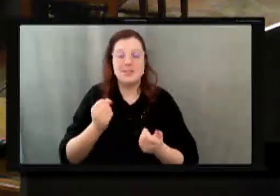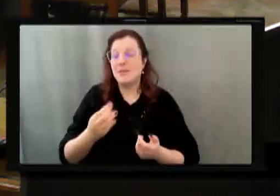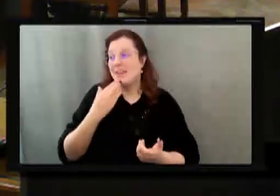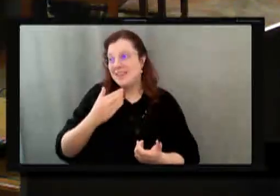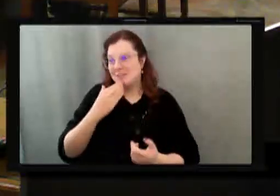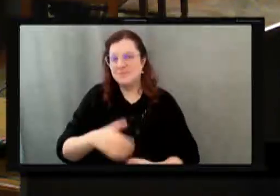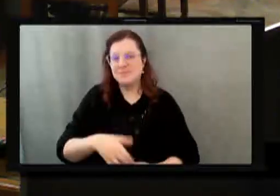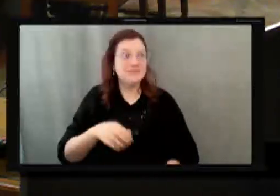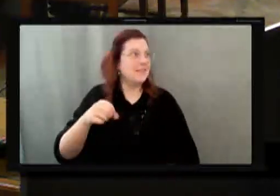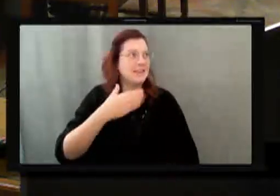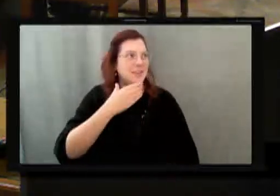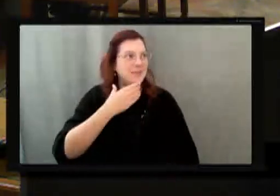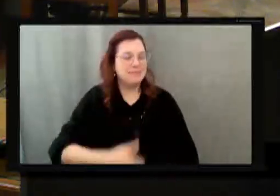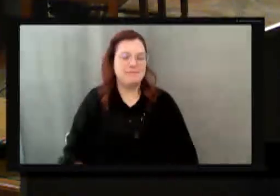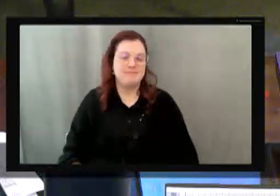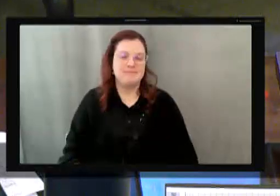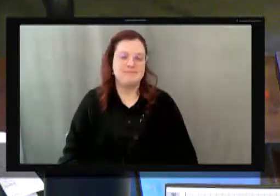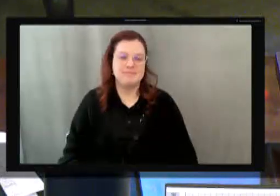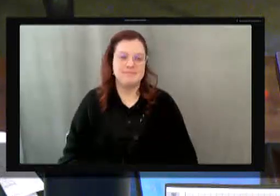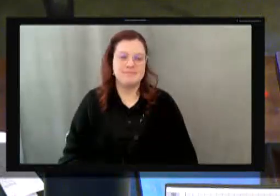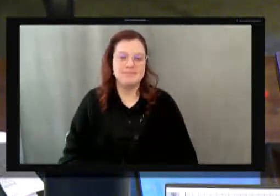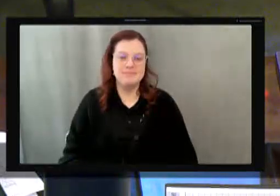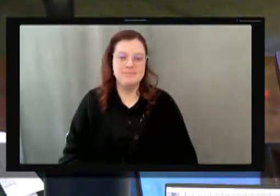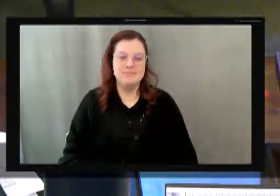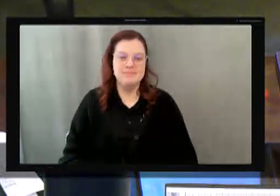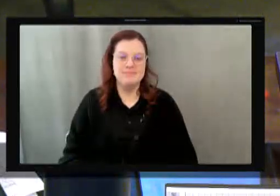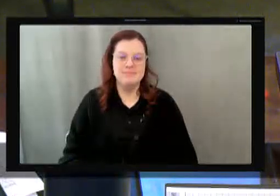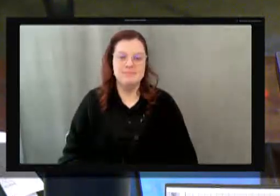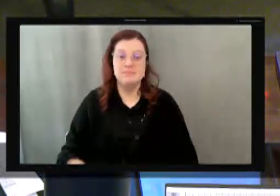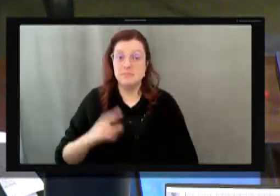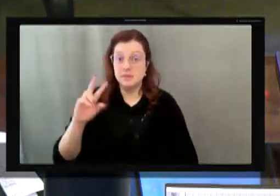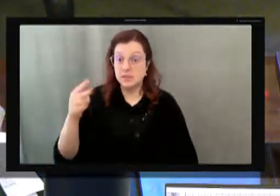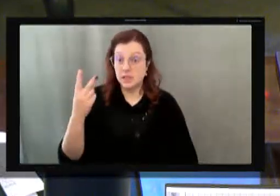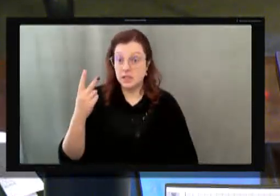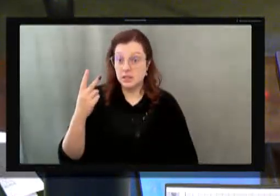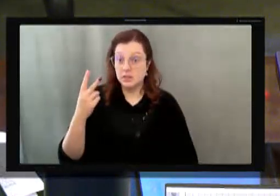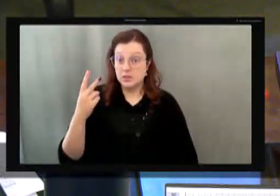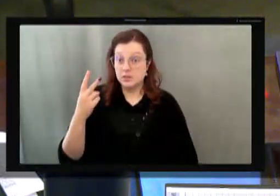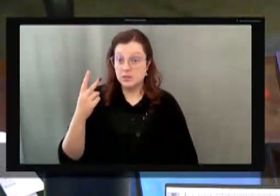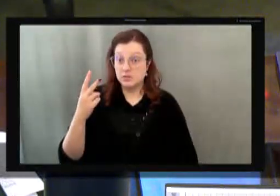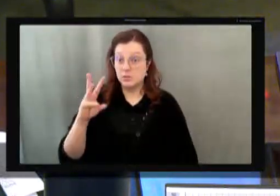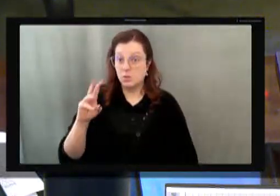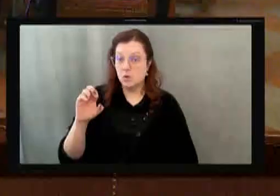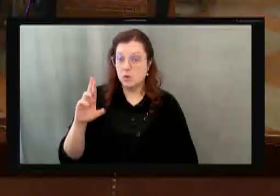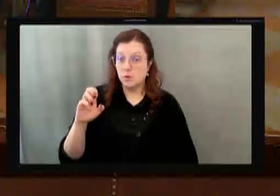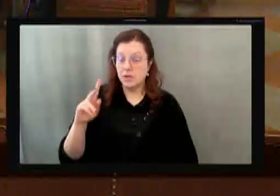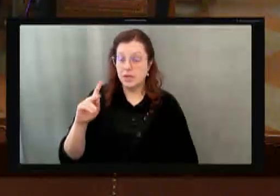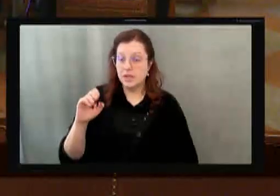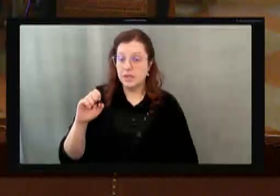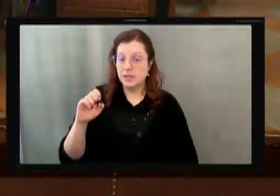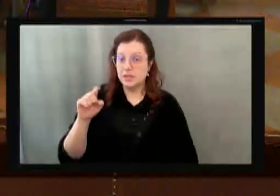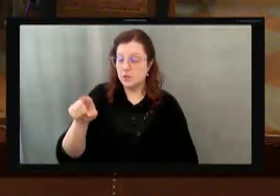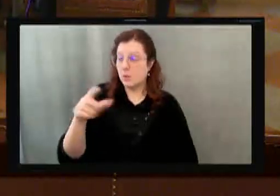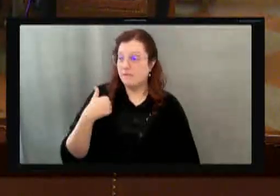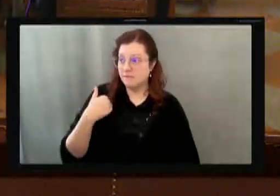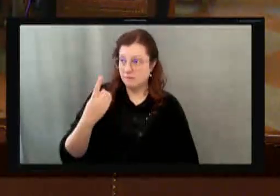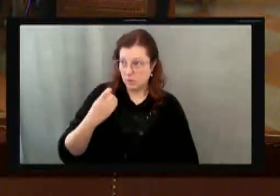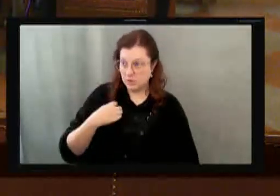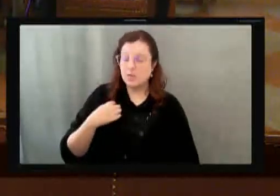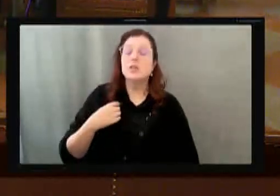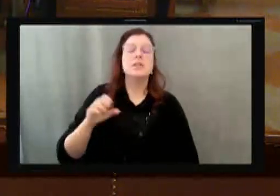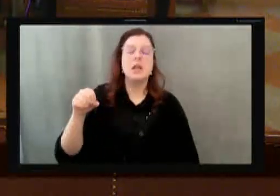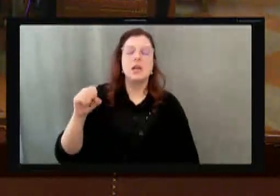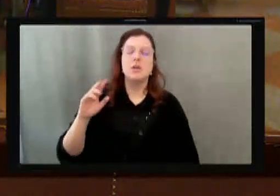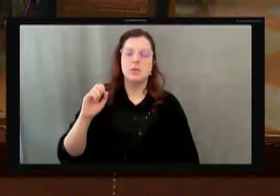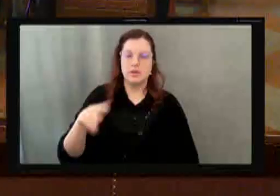you. Thank you. Second round, Councilperson Warwick, did you have a question? Yeah, I just wanted, so I